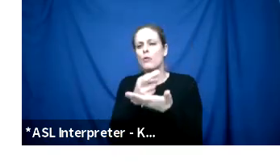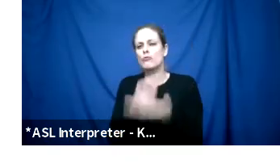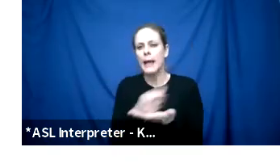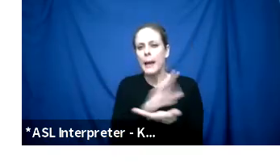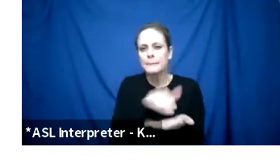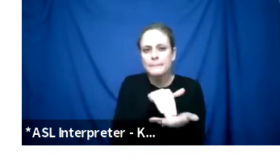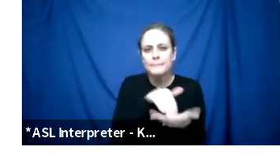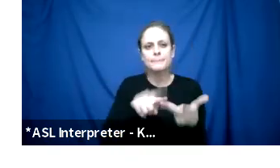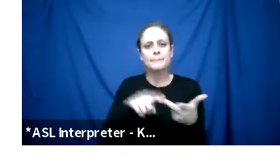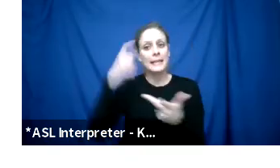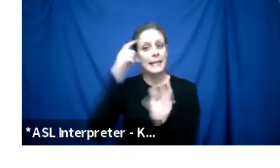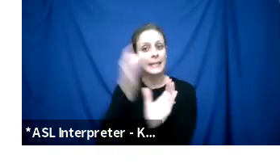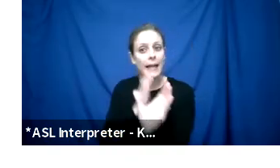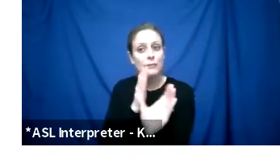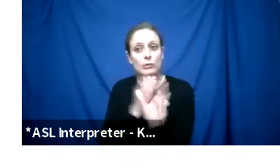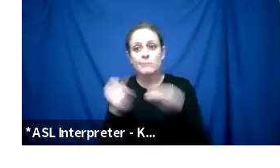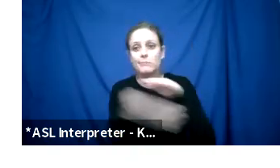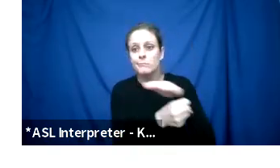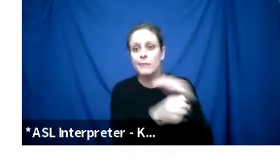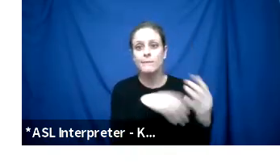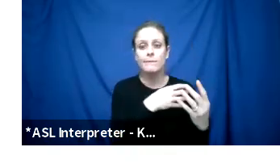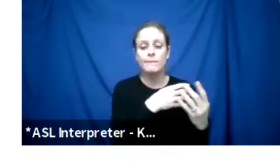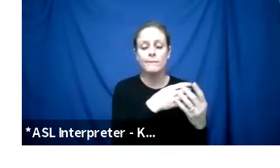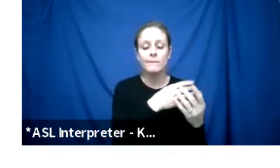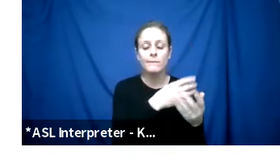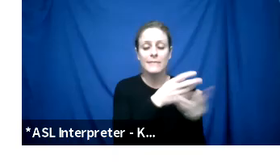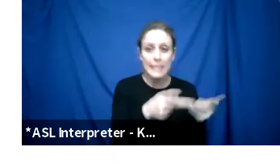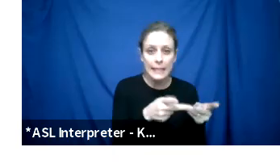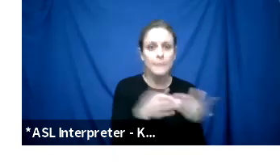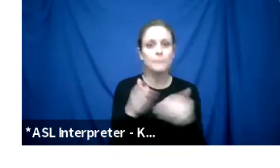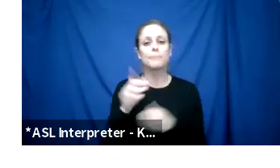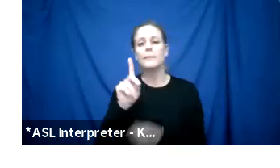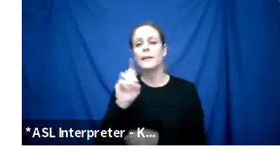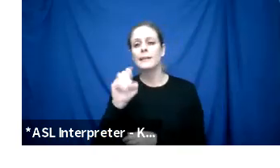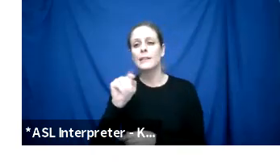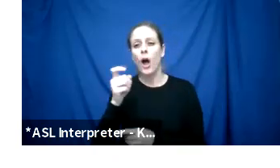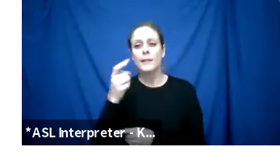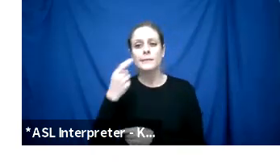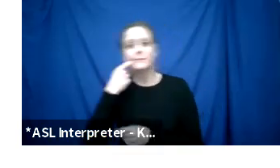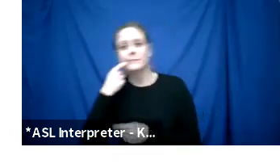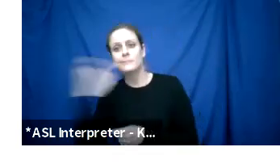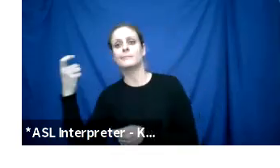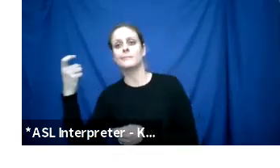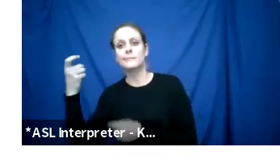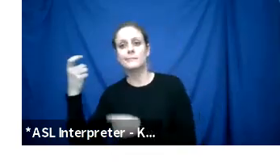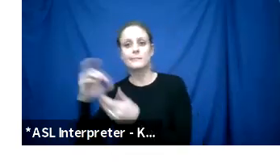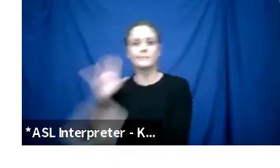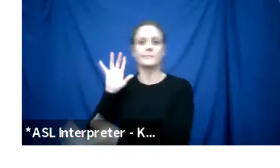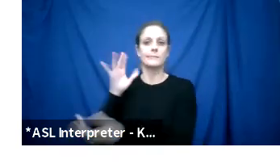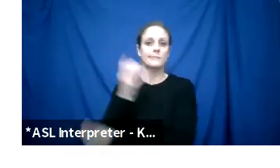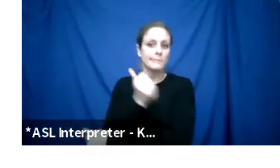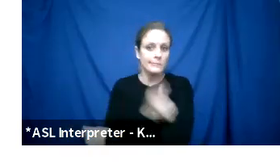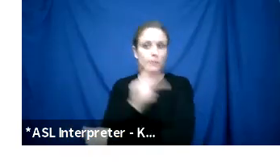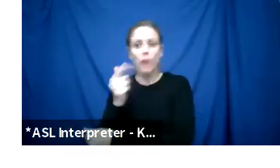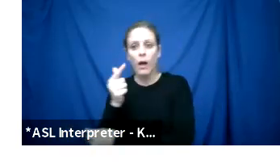psychiatric facilities, and detoxification facilities, and long-term care facilities are specifically addressed. Now,